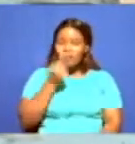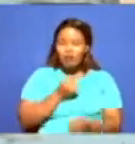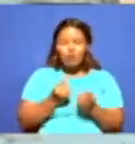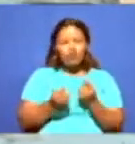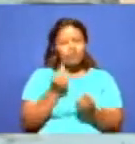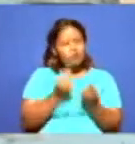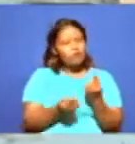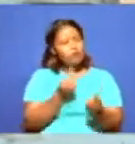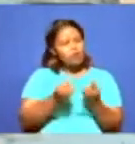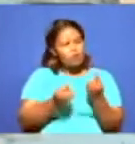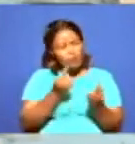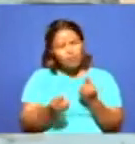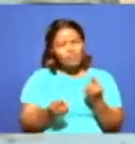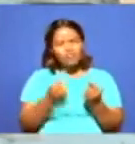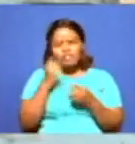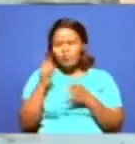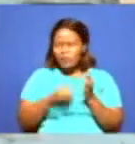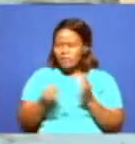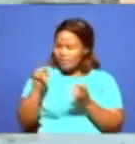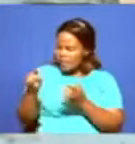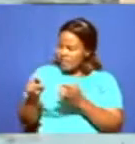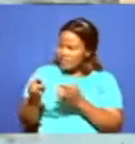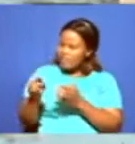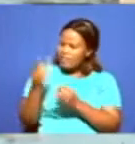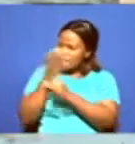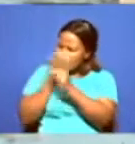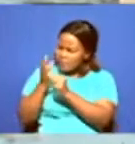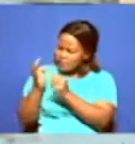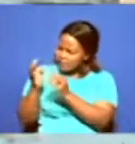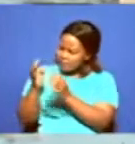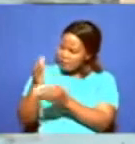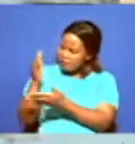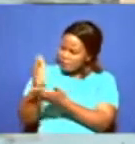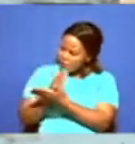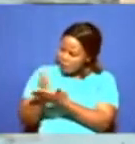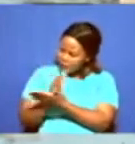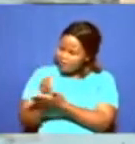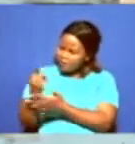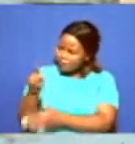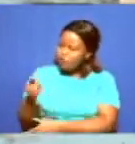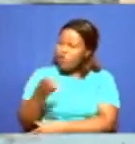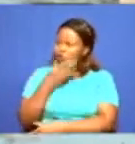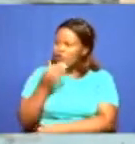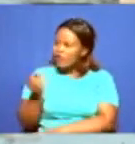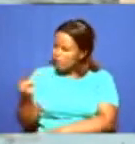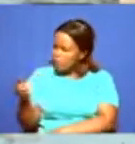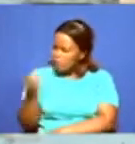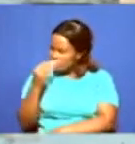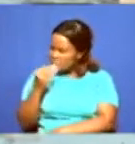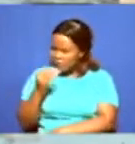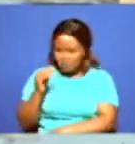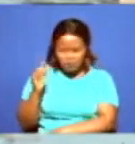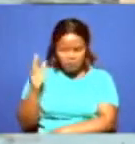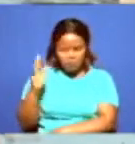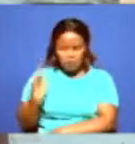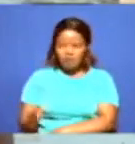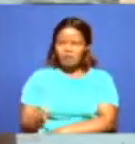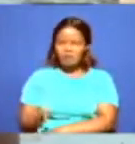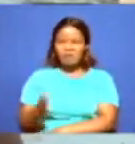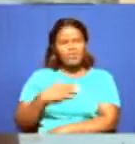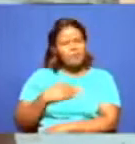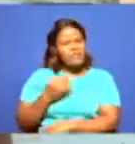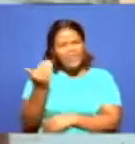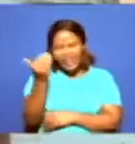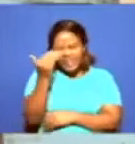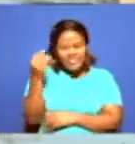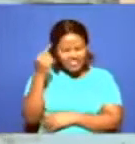that this part you should preserve. This is for your father. You see, you should not eat this part. So I used to ask myself why,